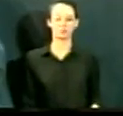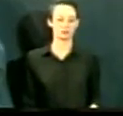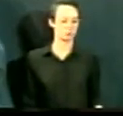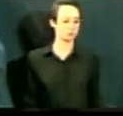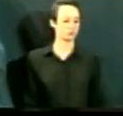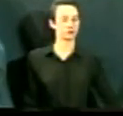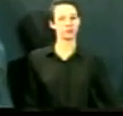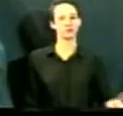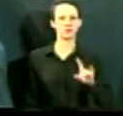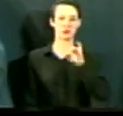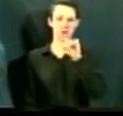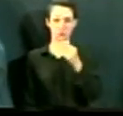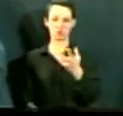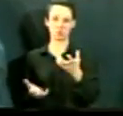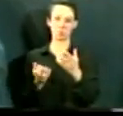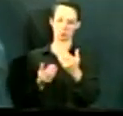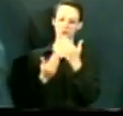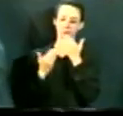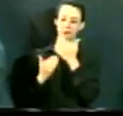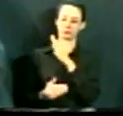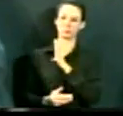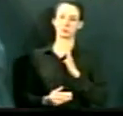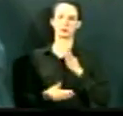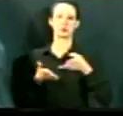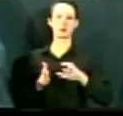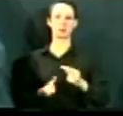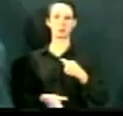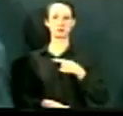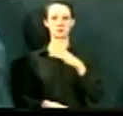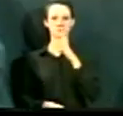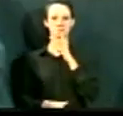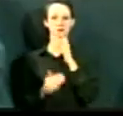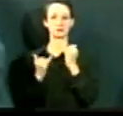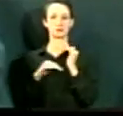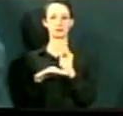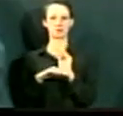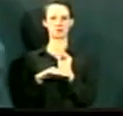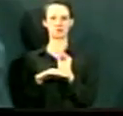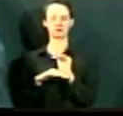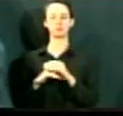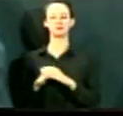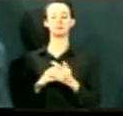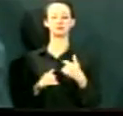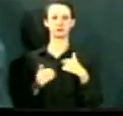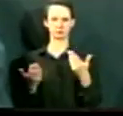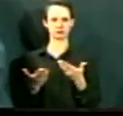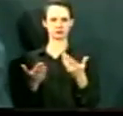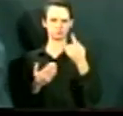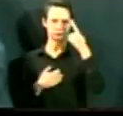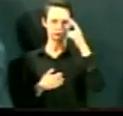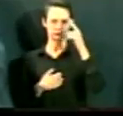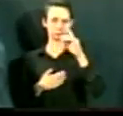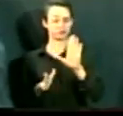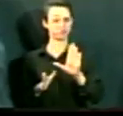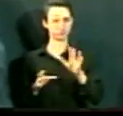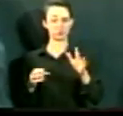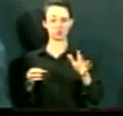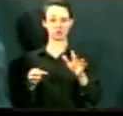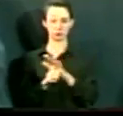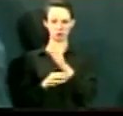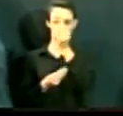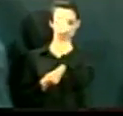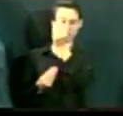First of all, I'd like to thank the board for allowing me to speak on this tonight. I'm here to, in full disclosure,